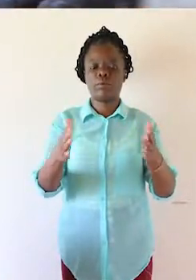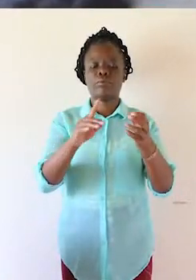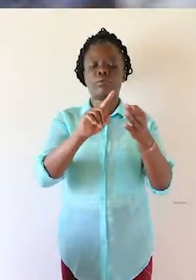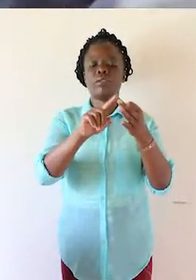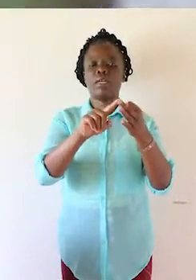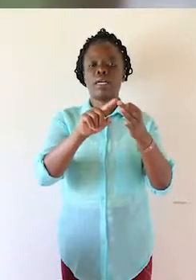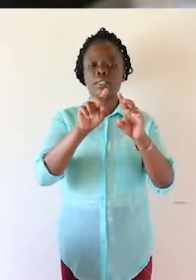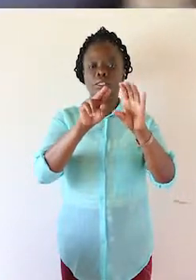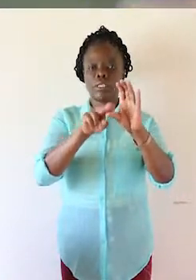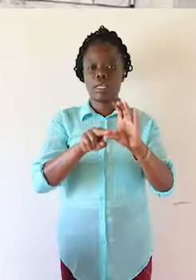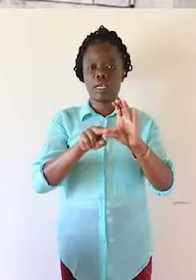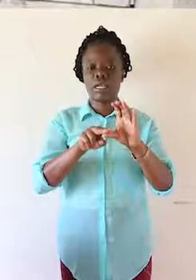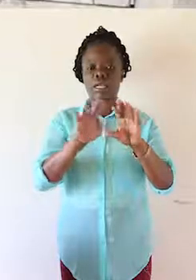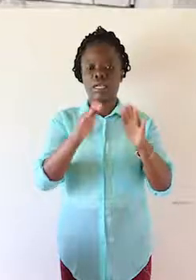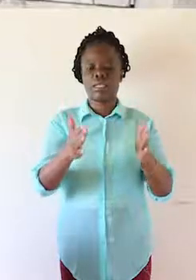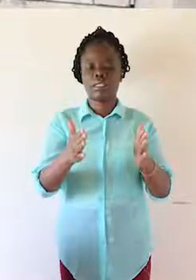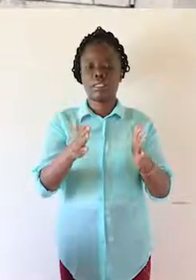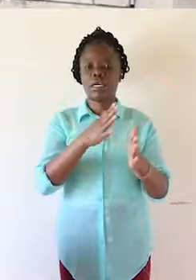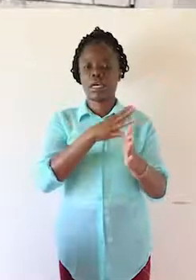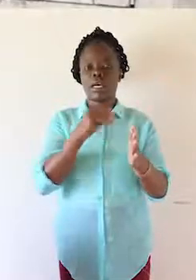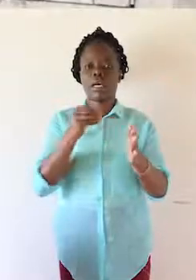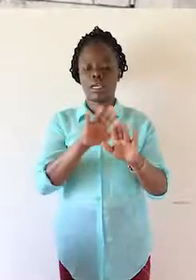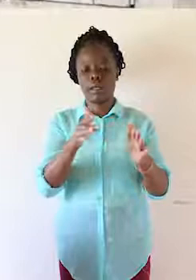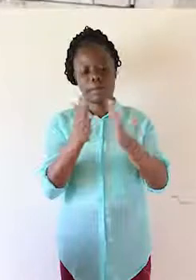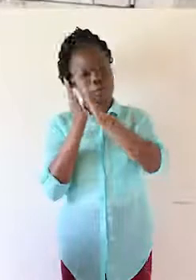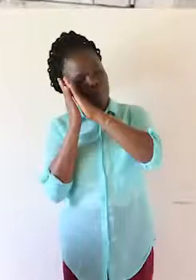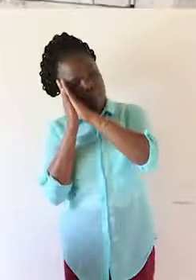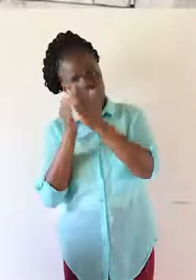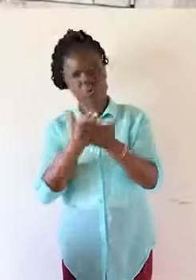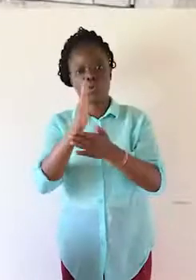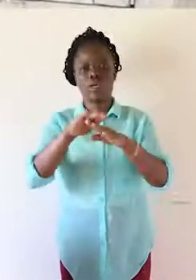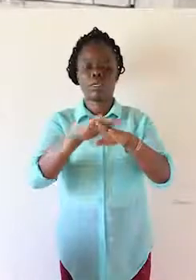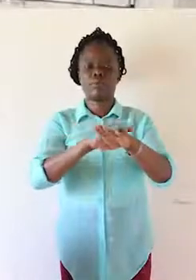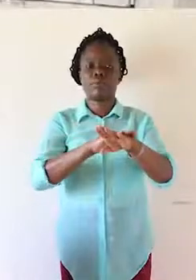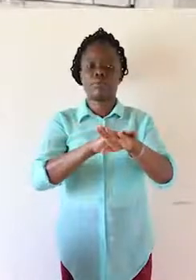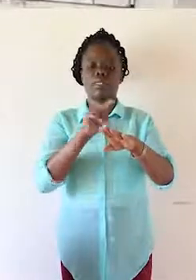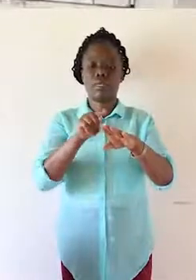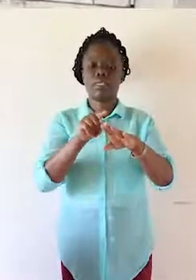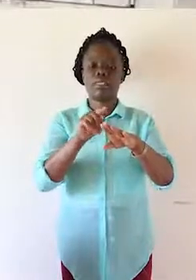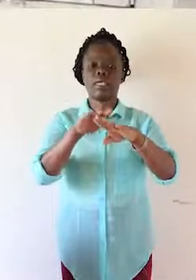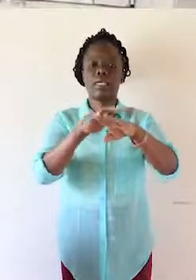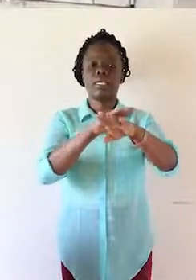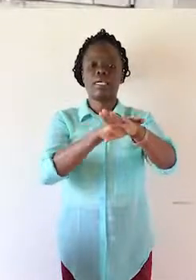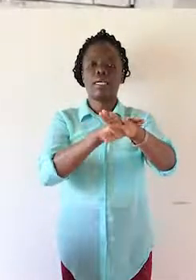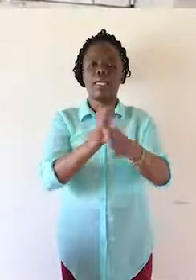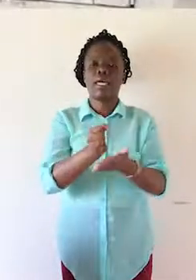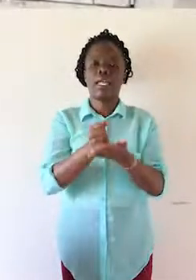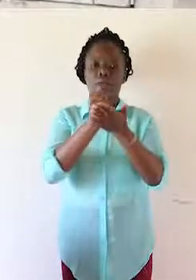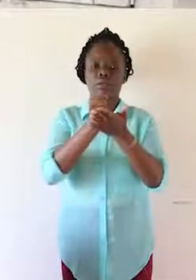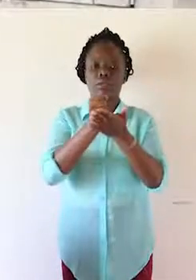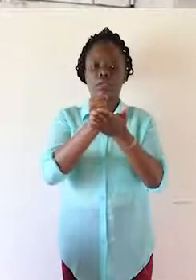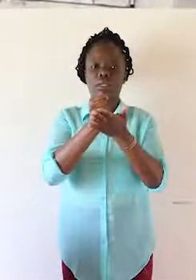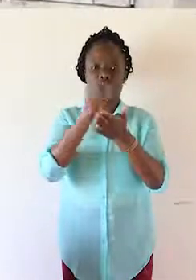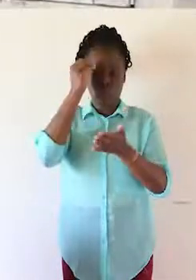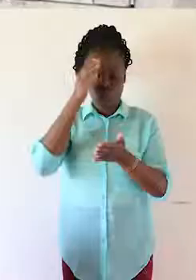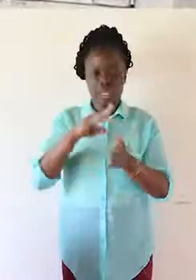table, a chair, desks, and a bed by touching. This exploration